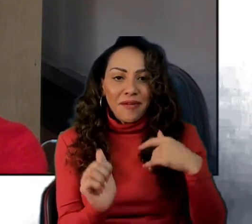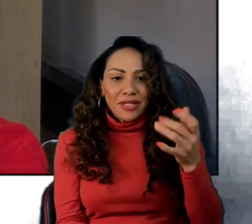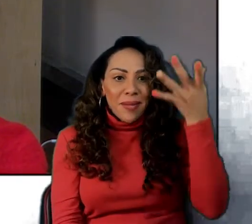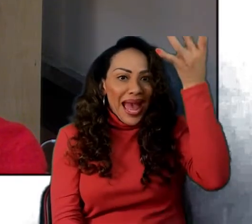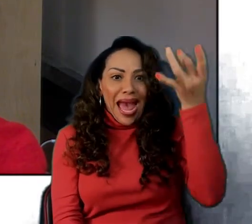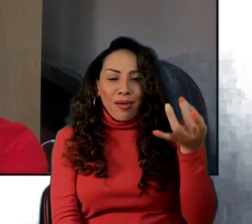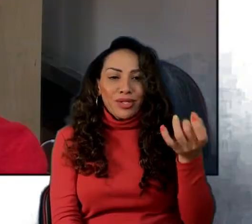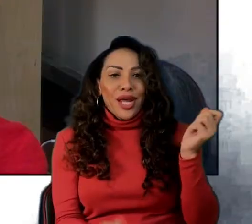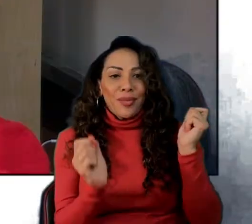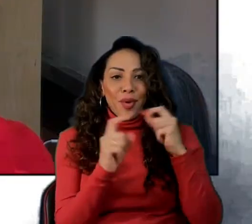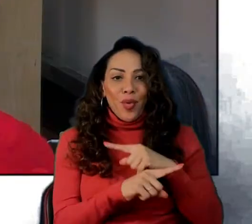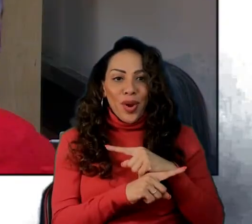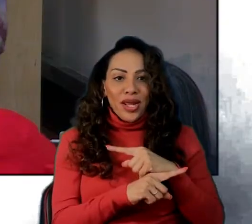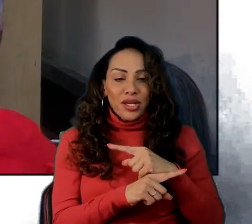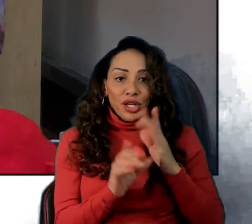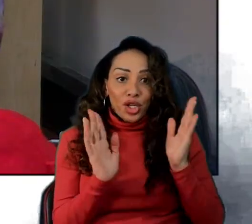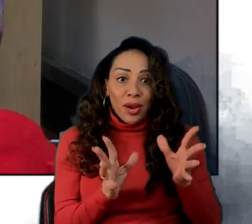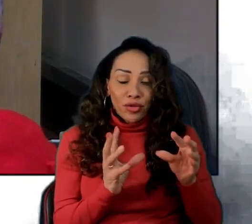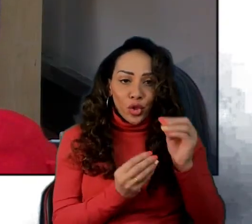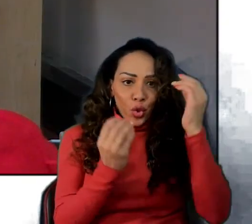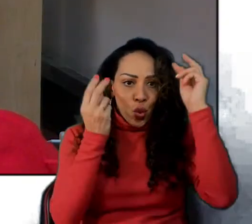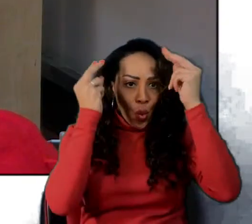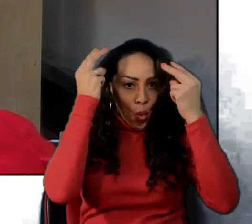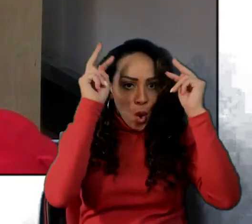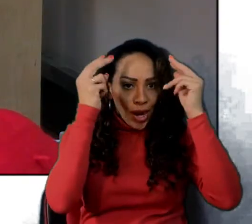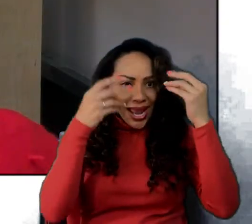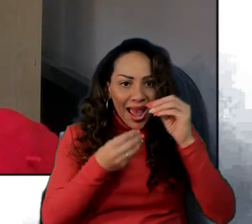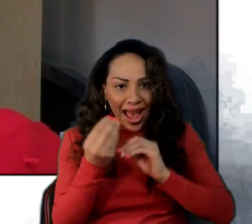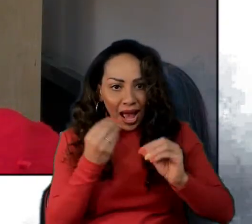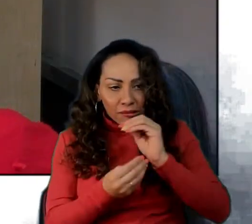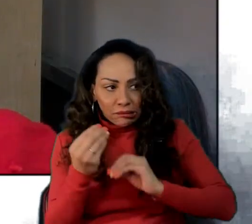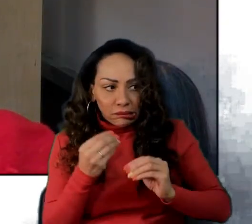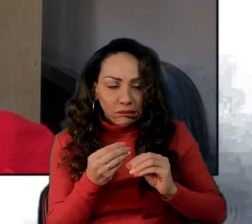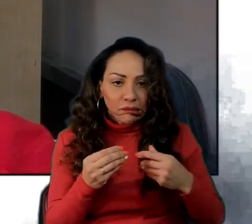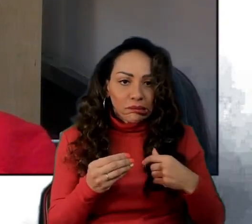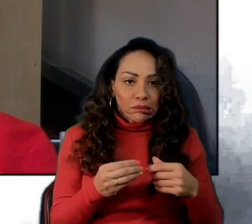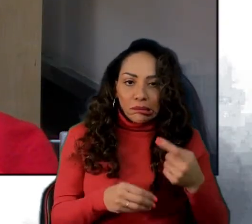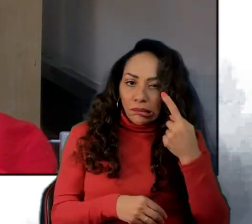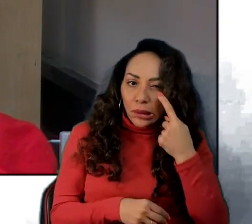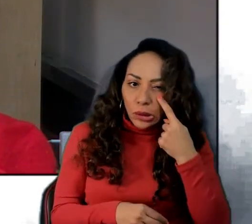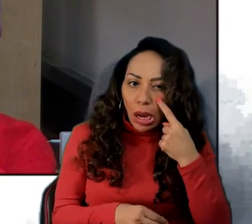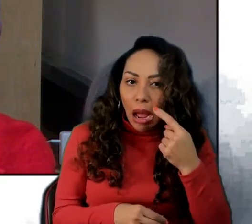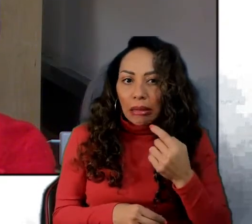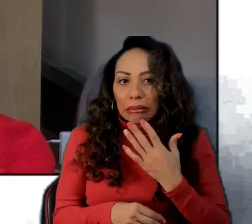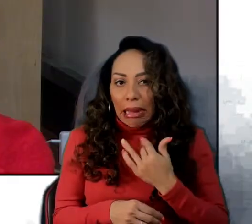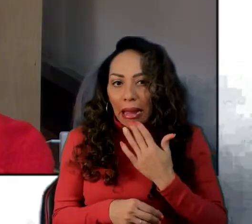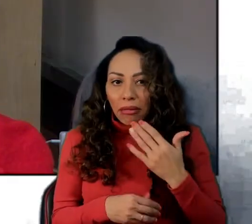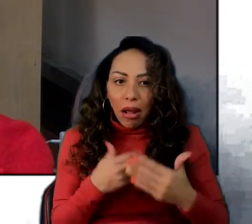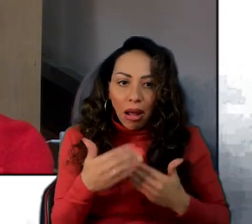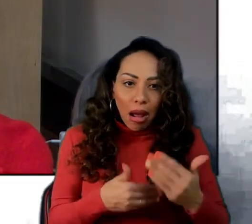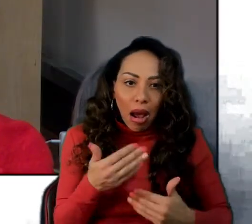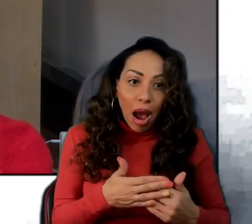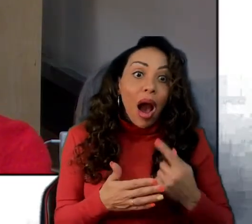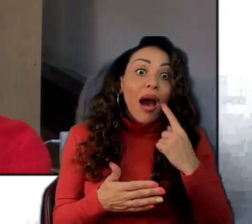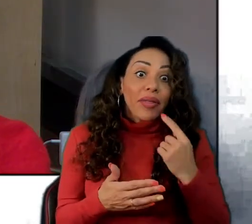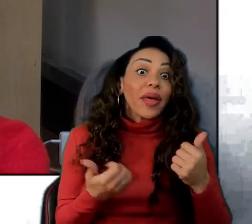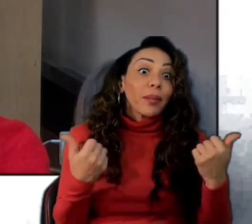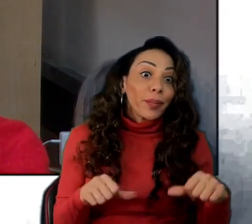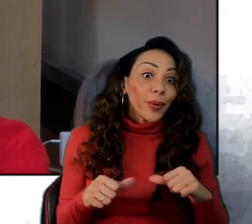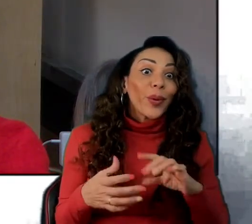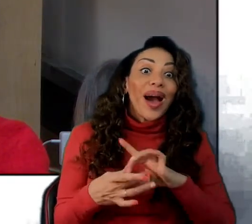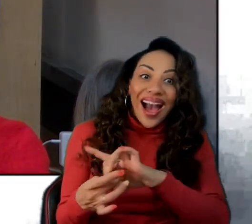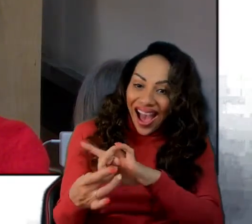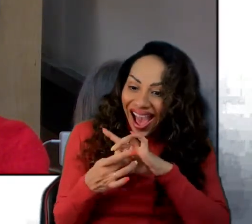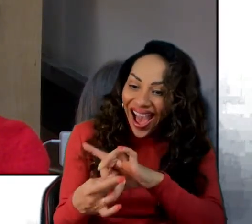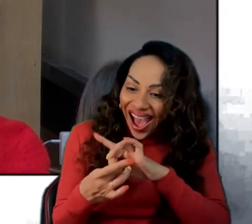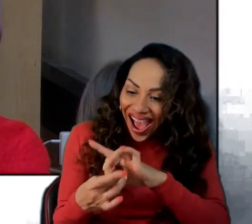have to kind of work that out. And it's like a conversation or like a trial and error over time. And I feel like we did get to that point where we're like starting to collaborate with the